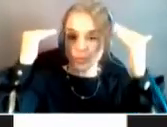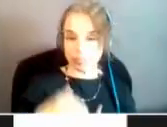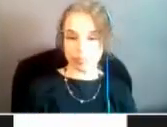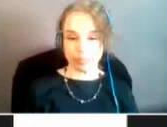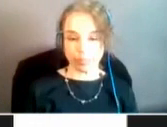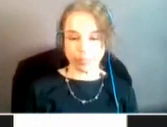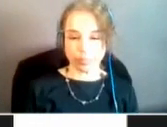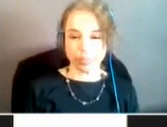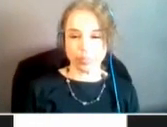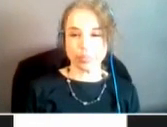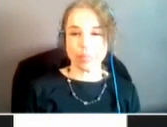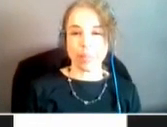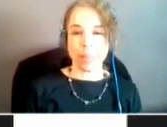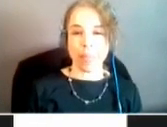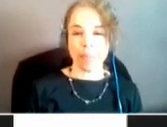So